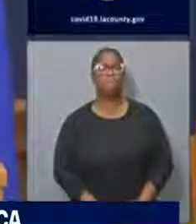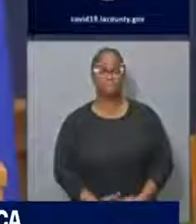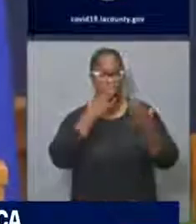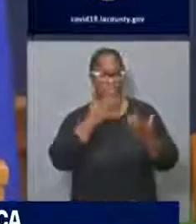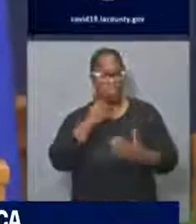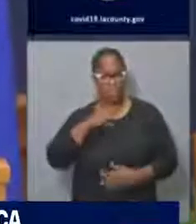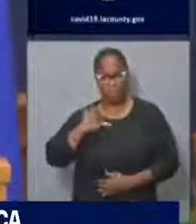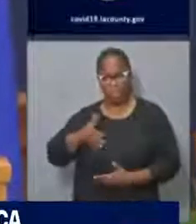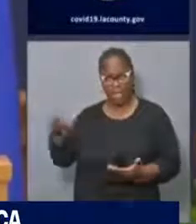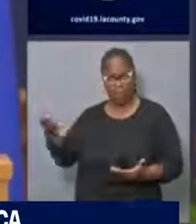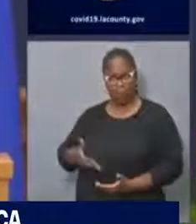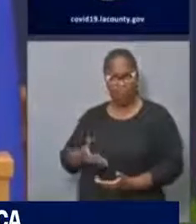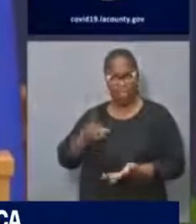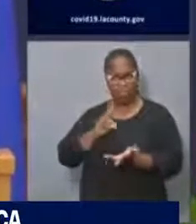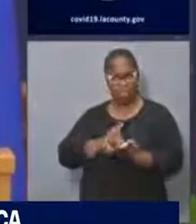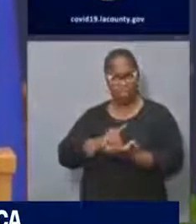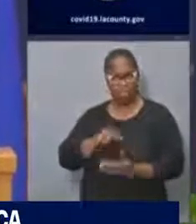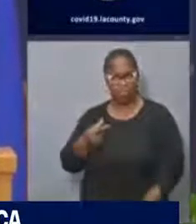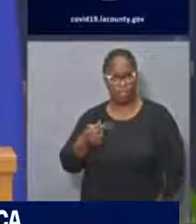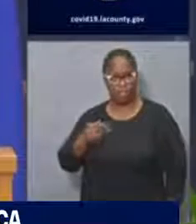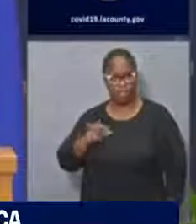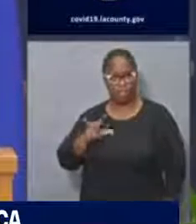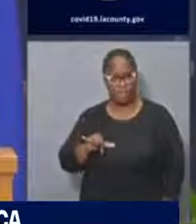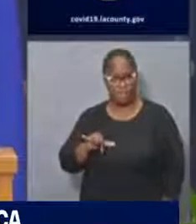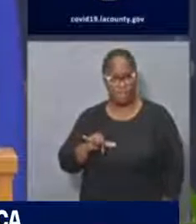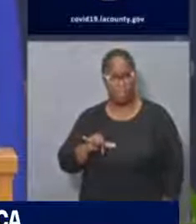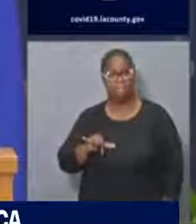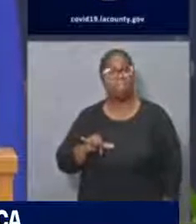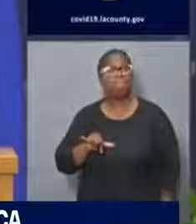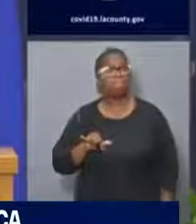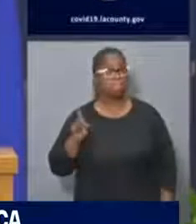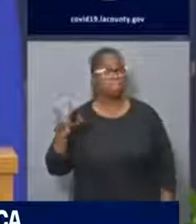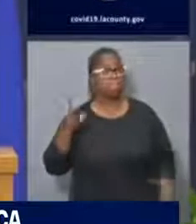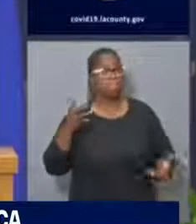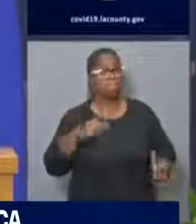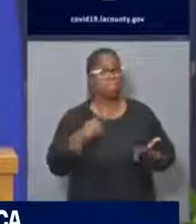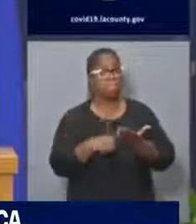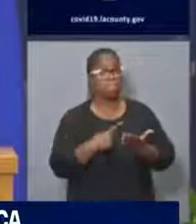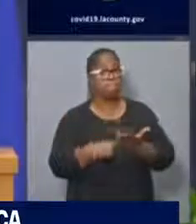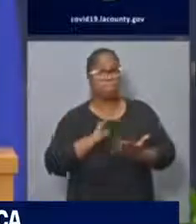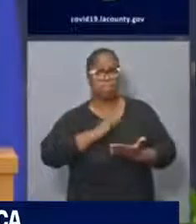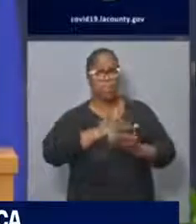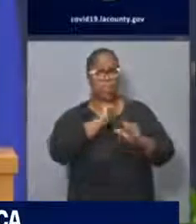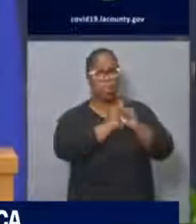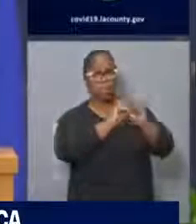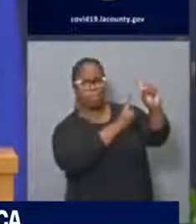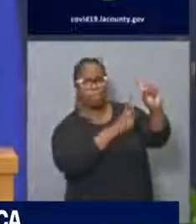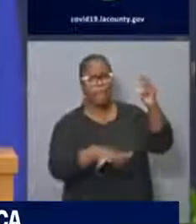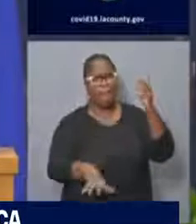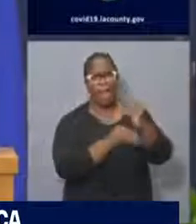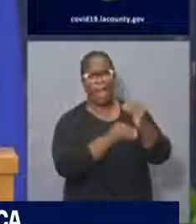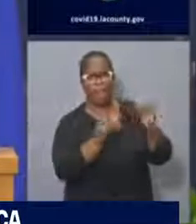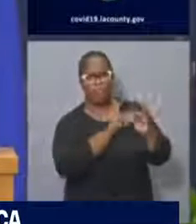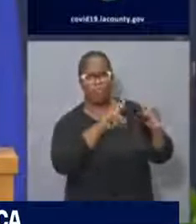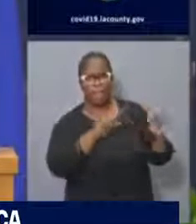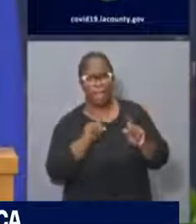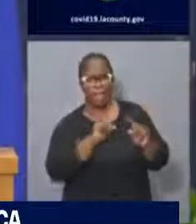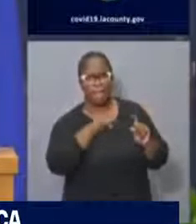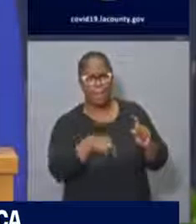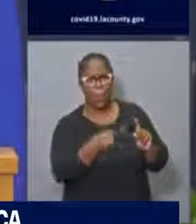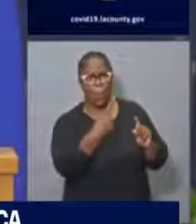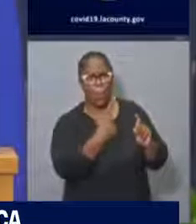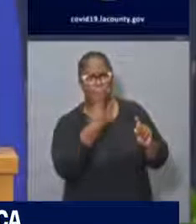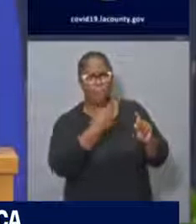Thank you for that introduction, Dr. Galley. As Dr. Galley discussed, this work is not just about adding more testing sites in areas